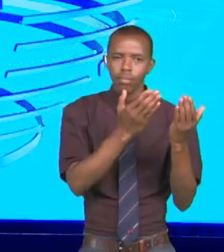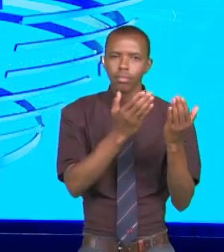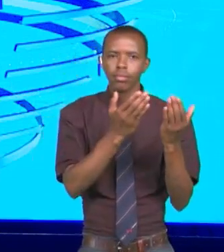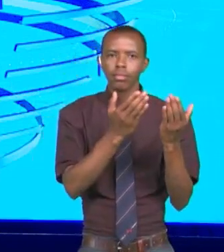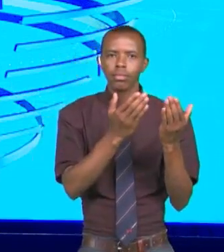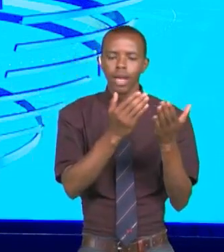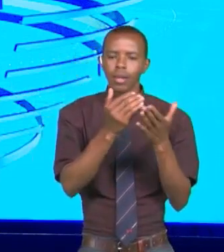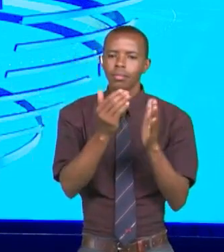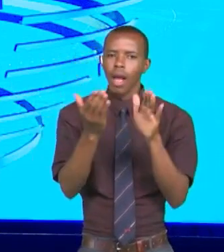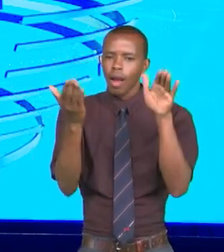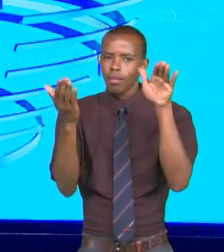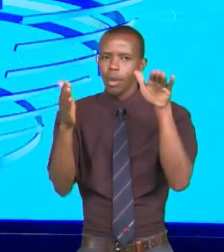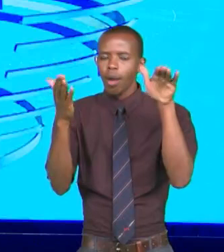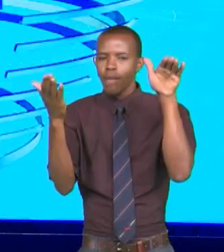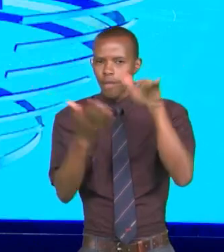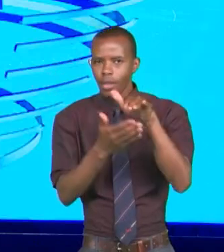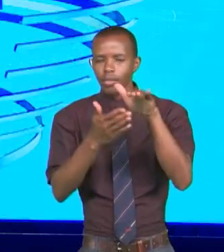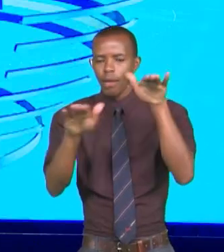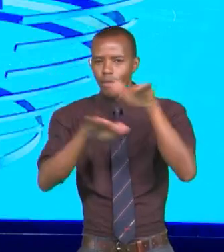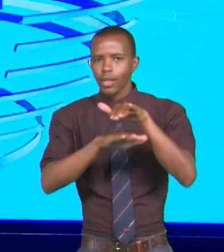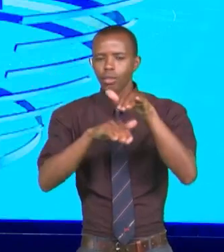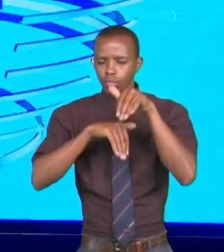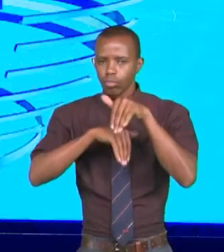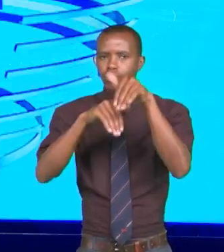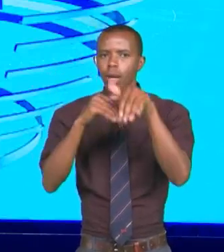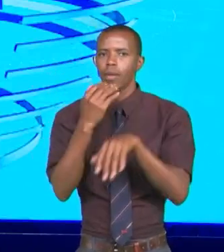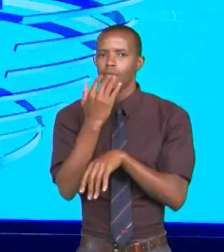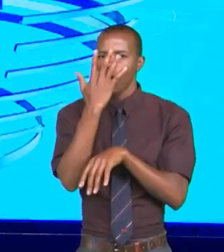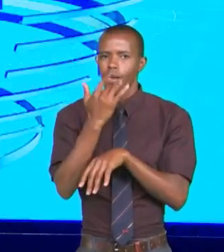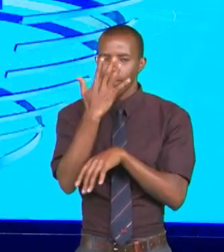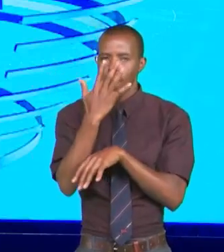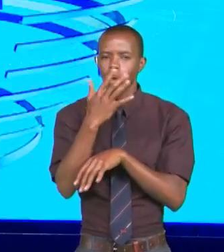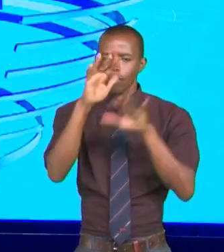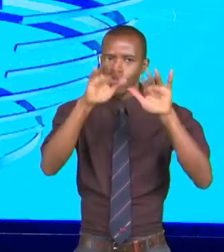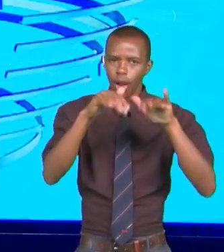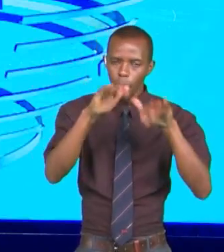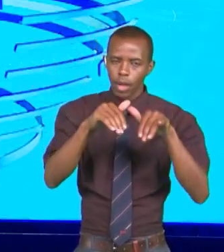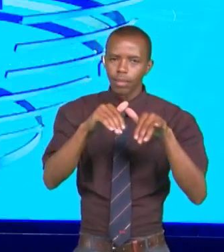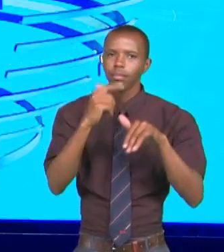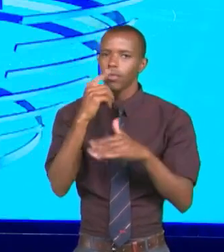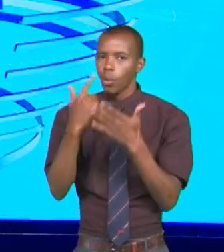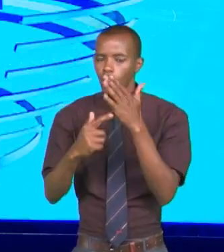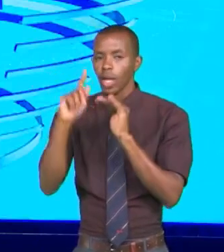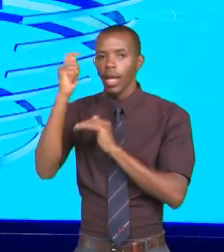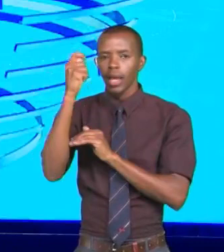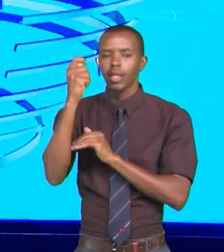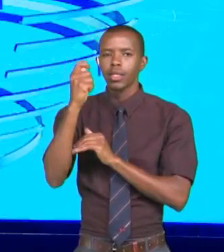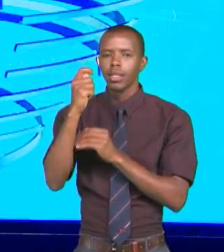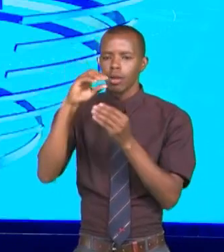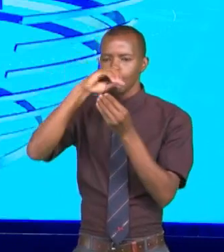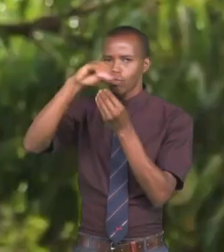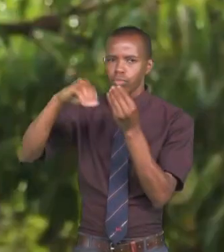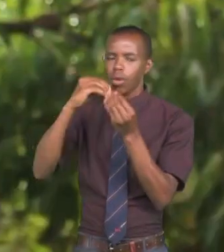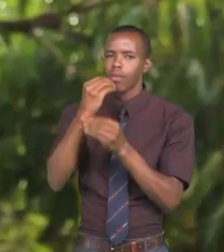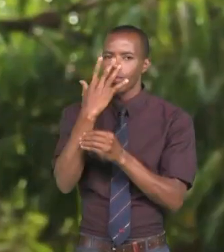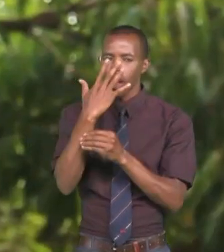venture. Assistant Director of Regulations and Compliance at the Horticultural Directorate, Wilfred Yako, said that Kenyan avocado, flowers